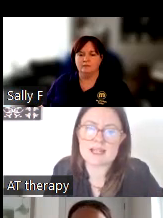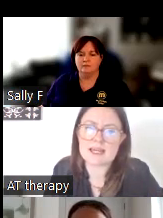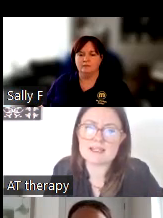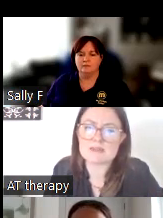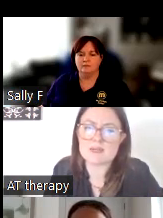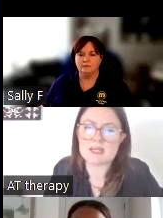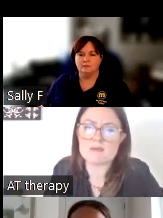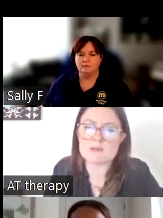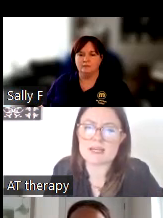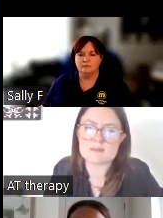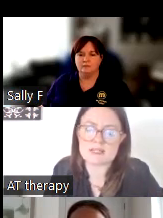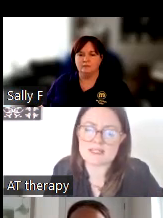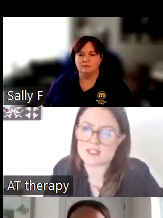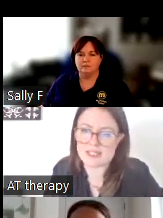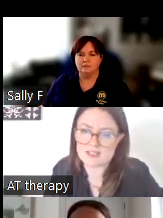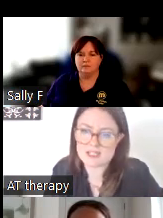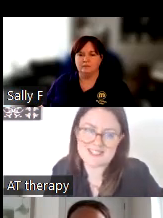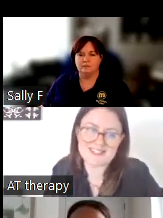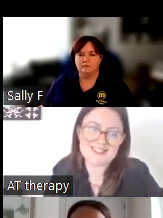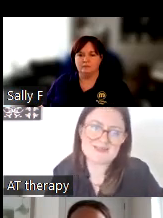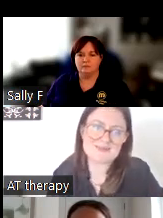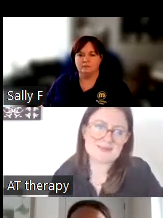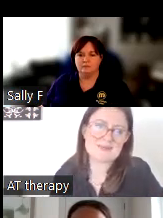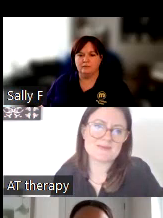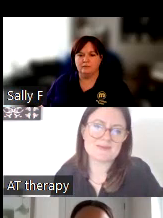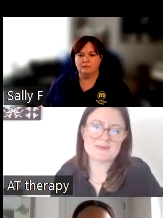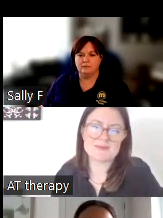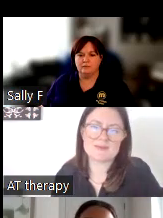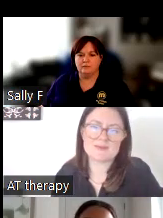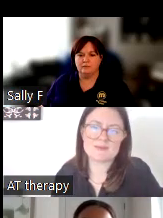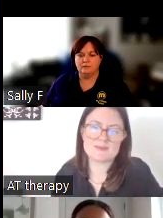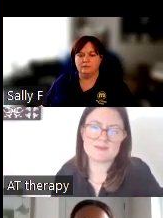my slides, we will get some answers to these questions.